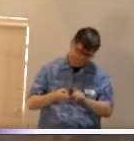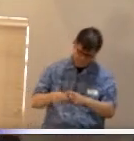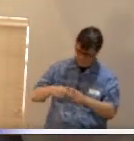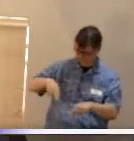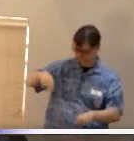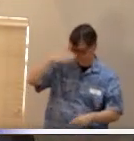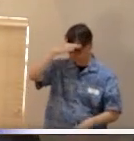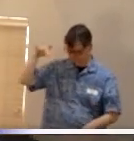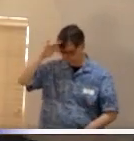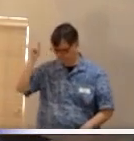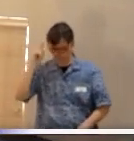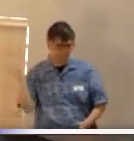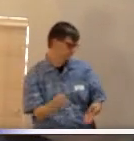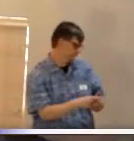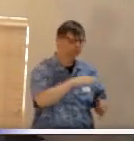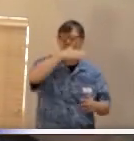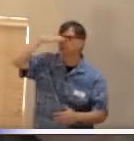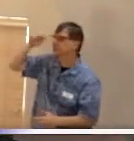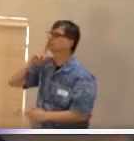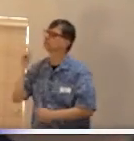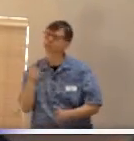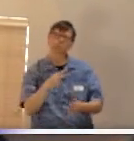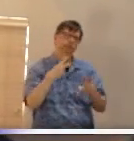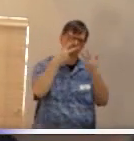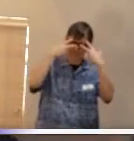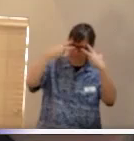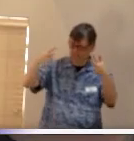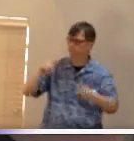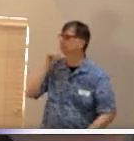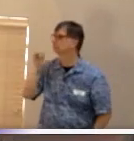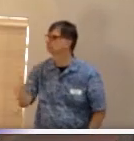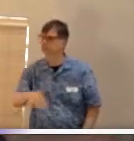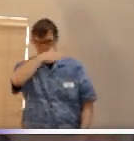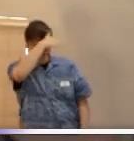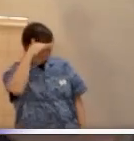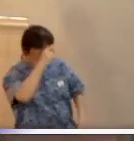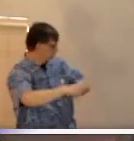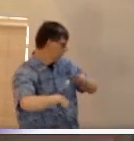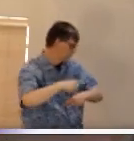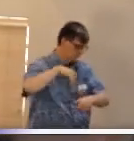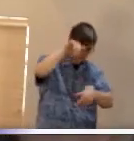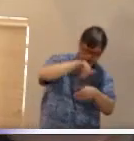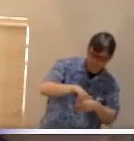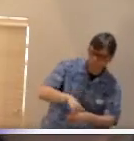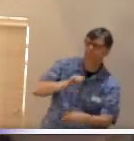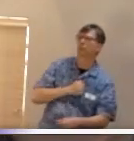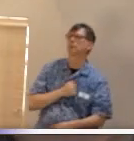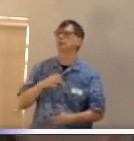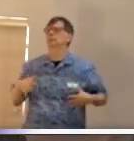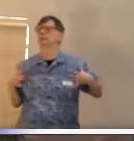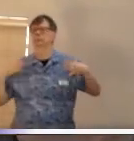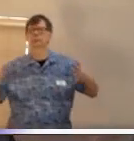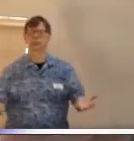things and look at them through my lens and then see how they impact my life so that I can